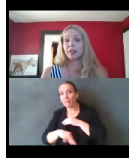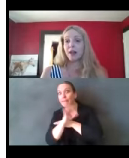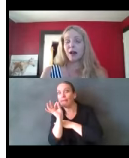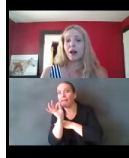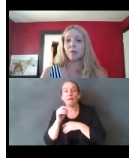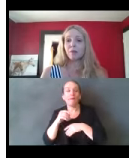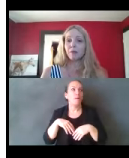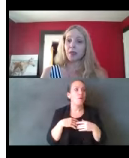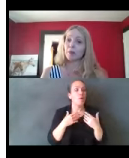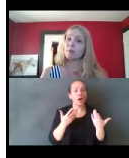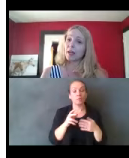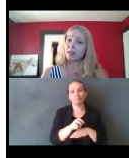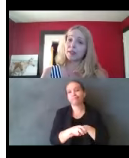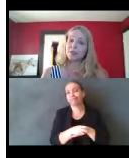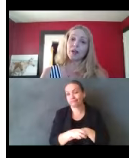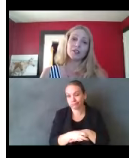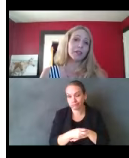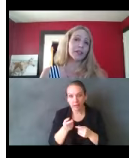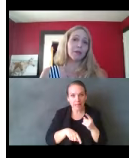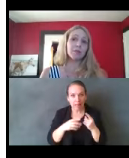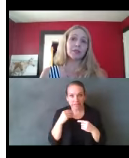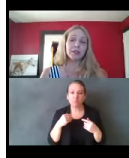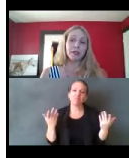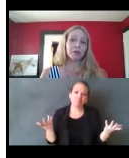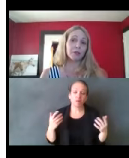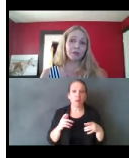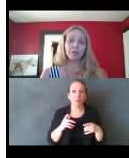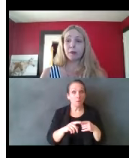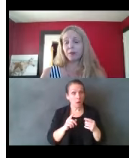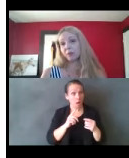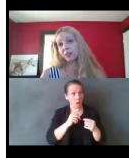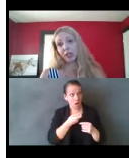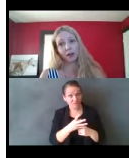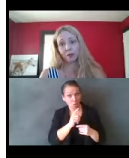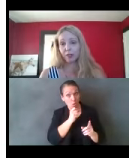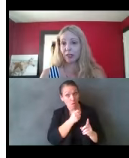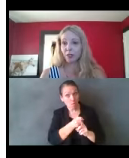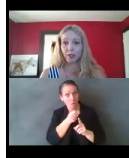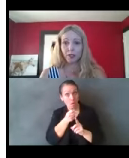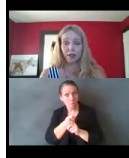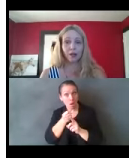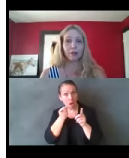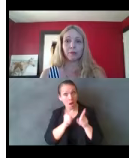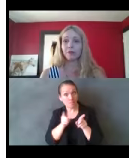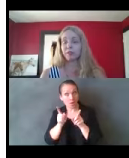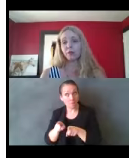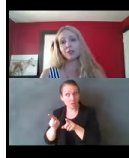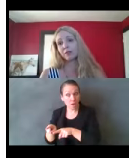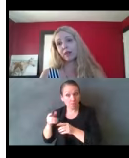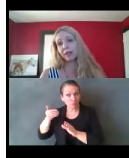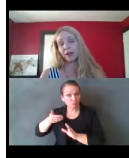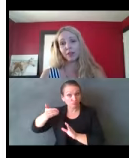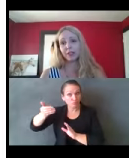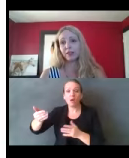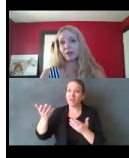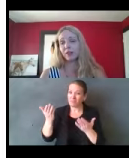present, they might be heading in that direction, and it might be time to maybe breach that conversation. If it's local to